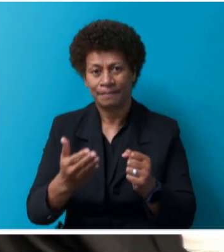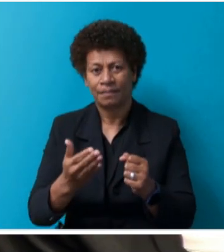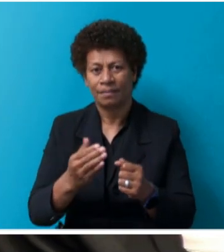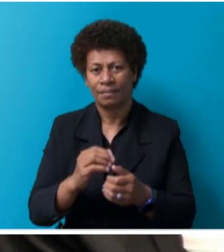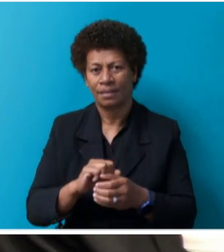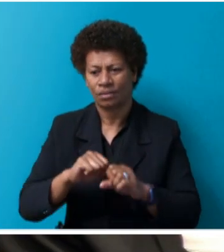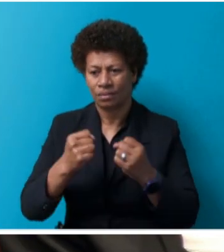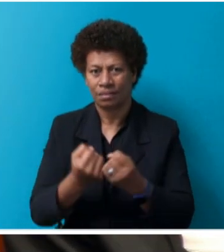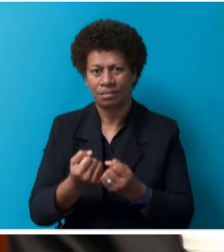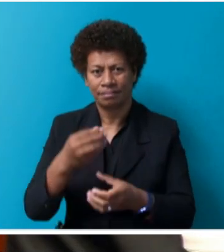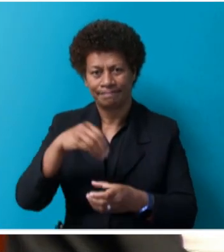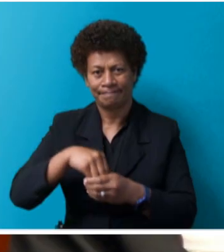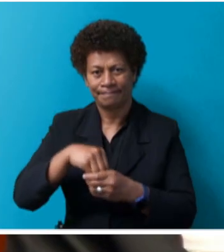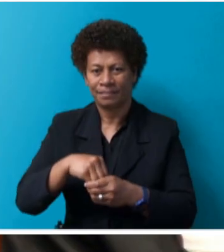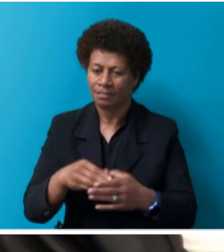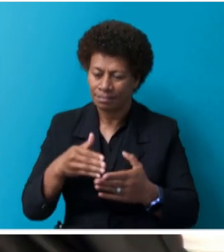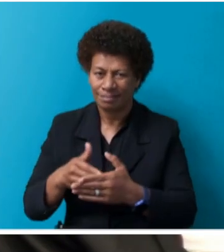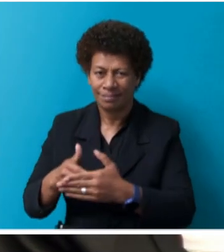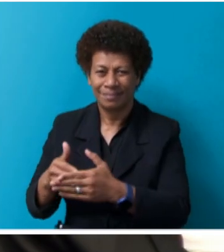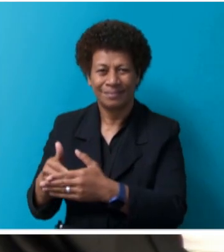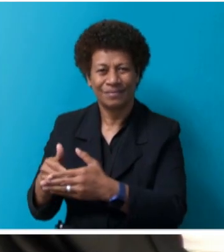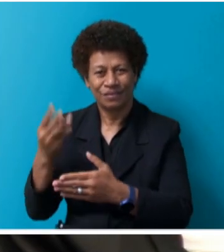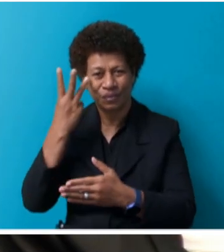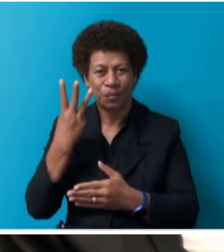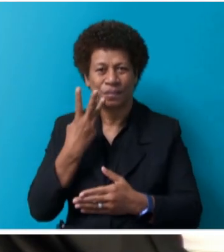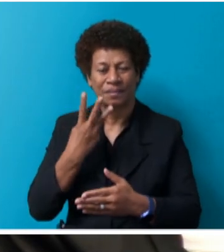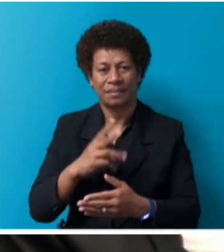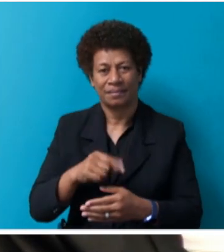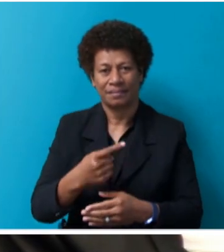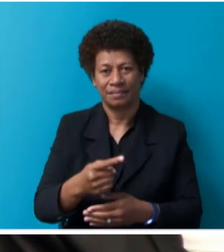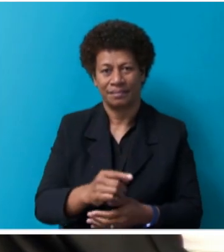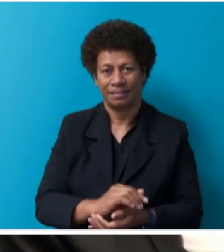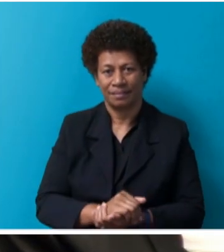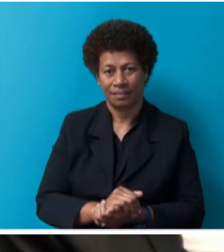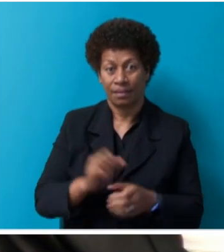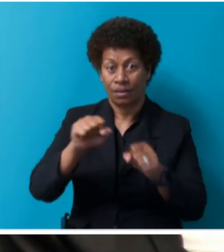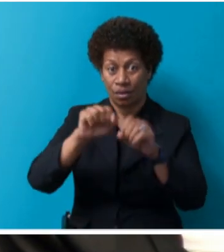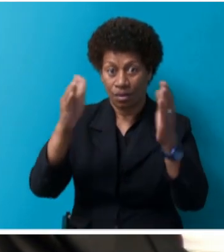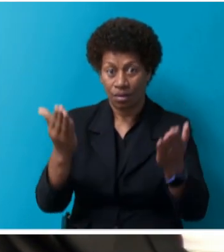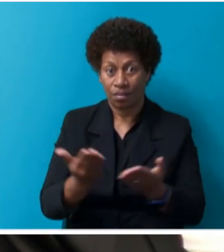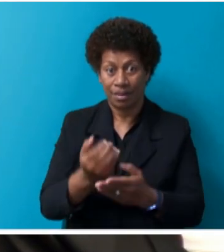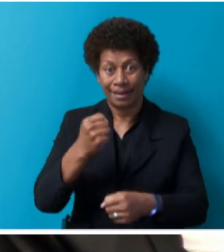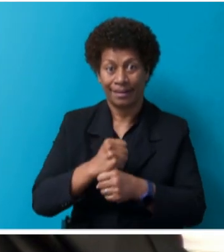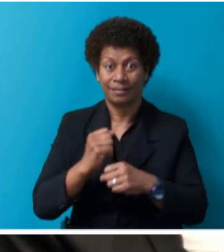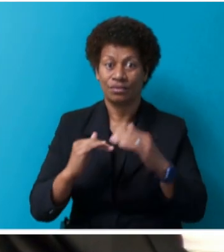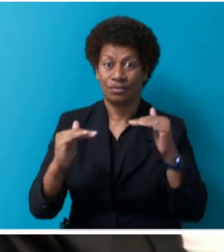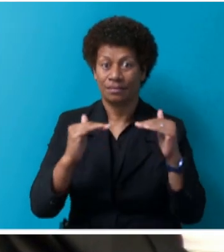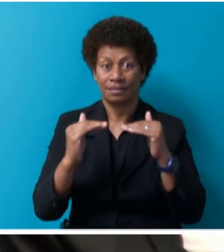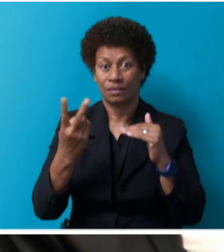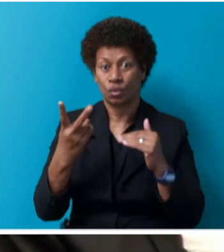full economic participation and empowerment. Mr. Speaker, according to the Global Gender Gap Report